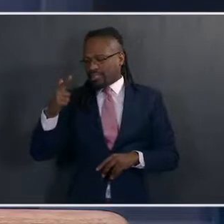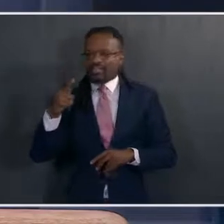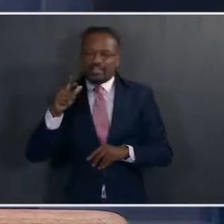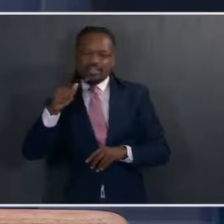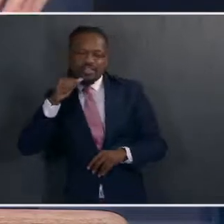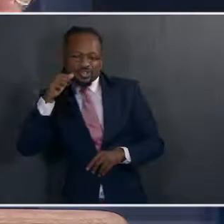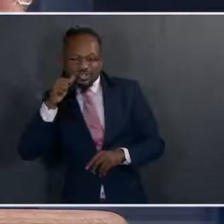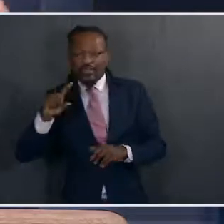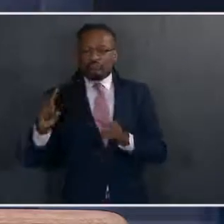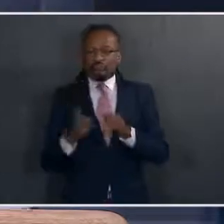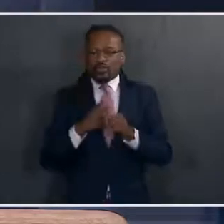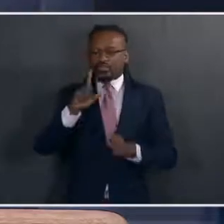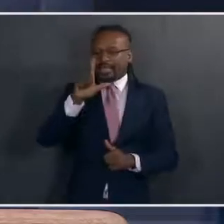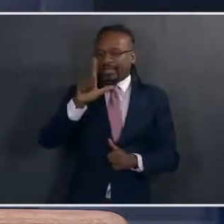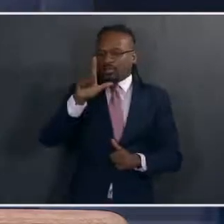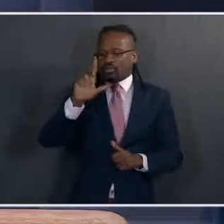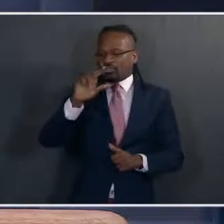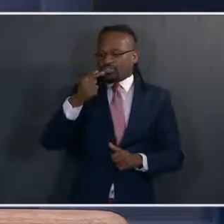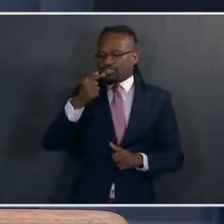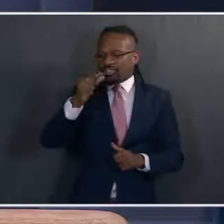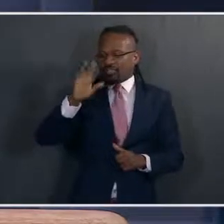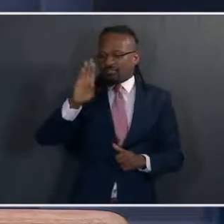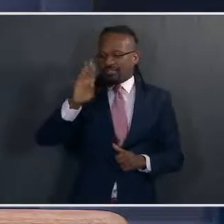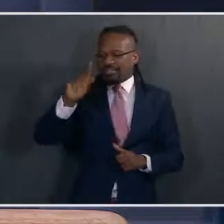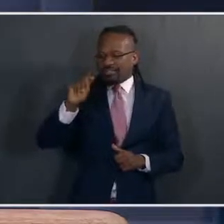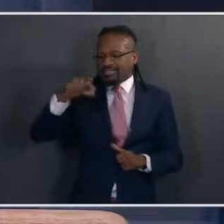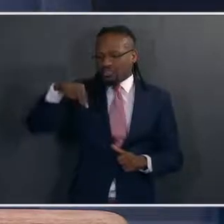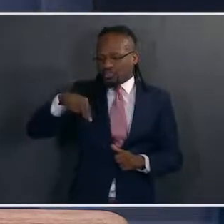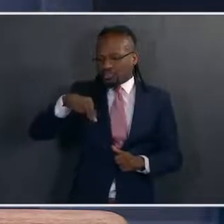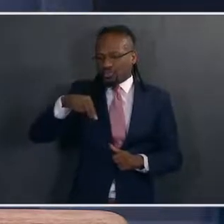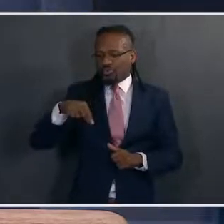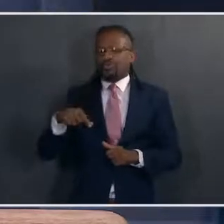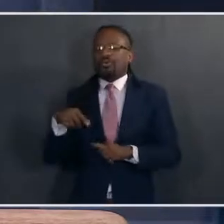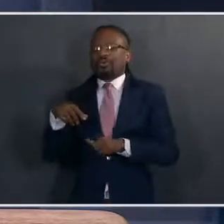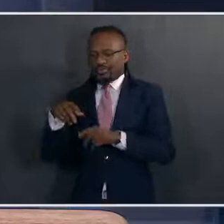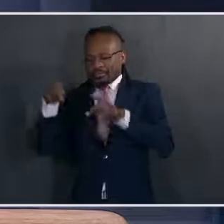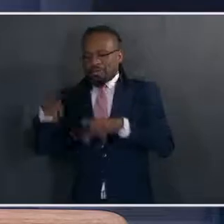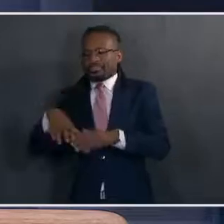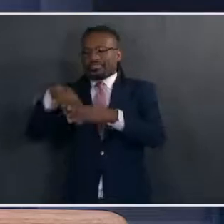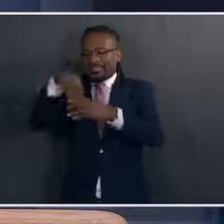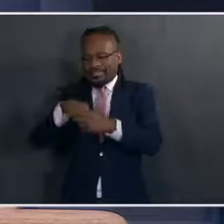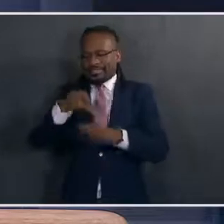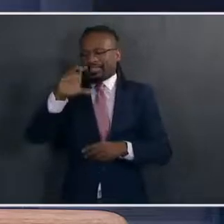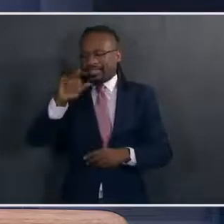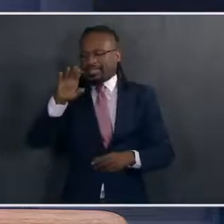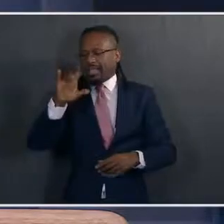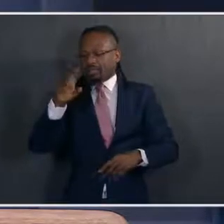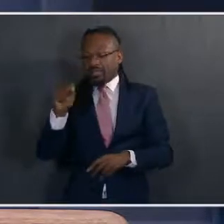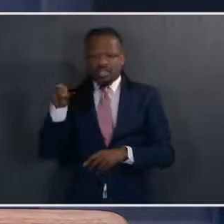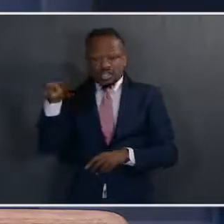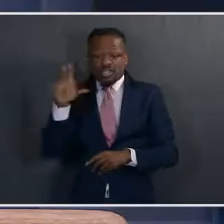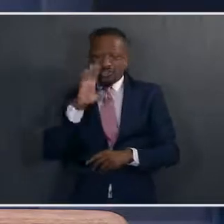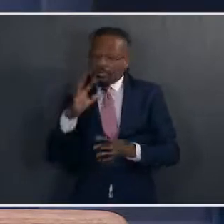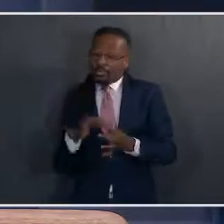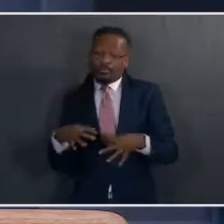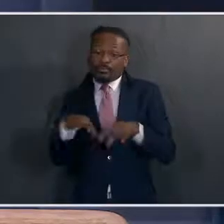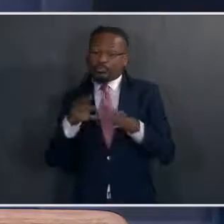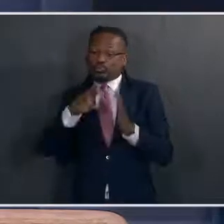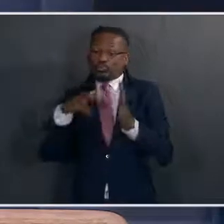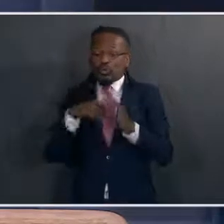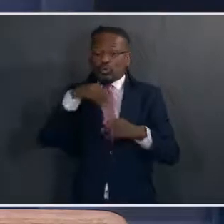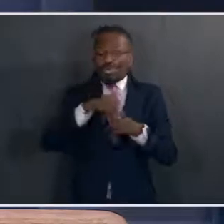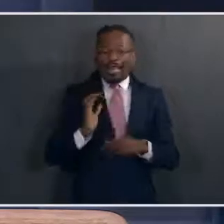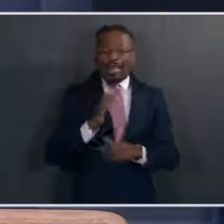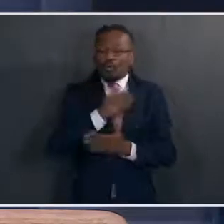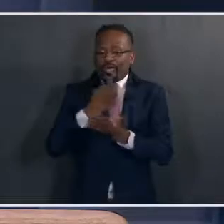first LGBTQ secretary in a cabinet. He's going to play a pivotal role on our economic planning, but there's more to